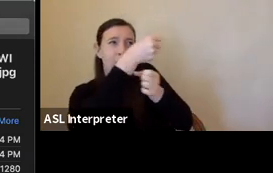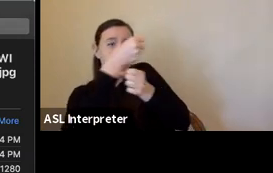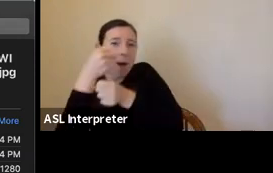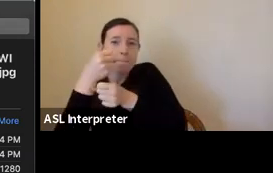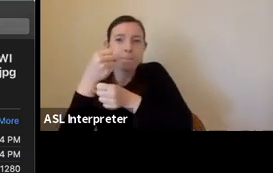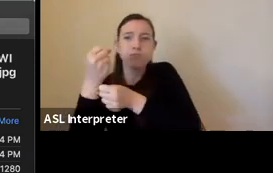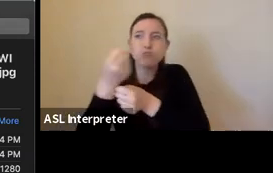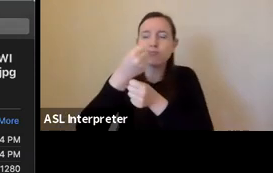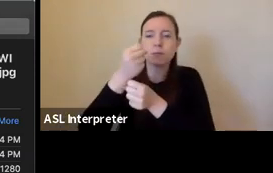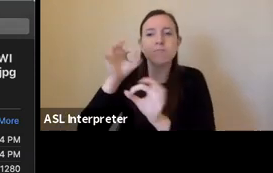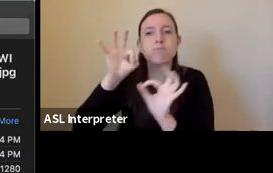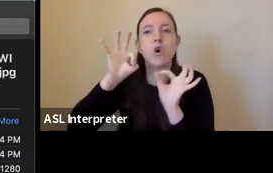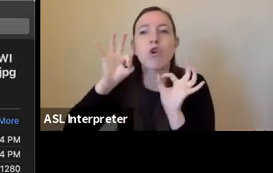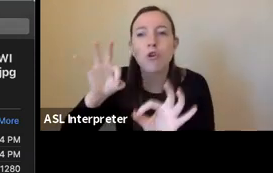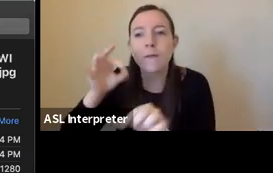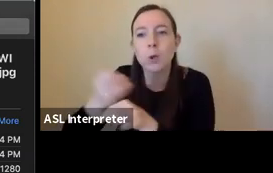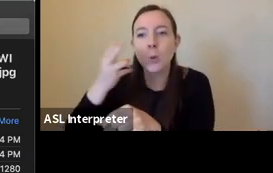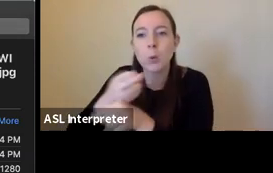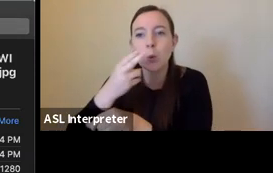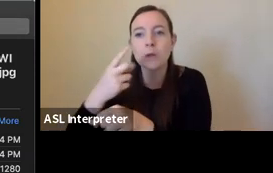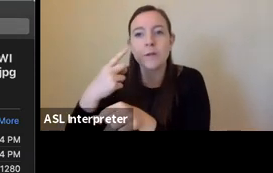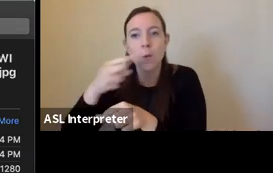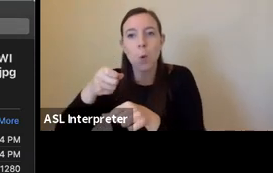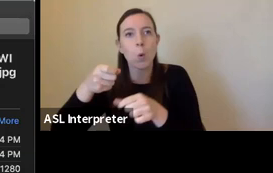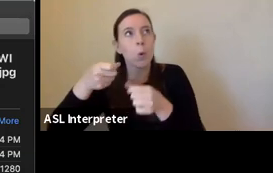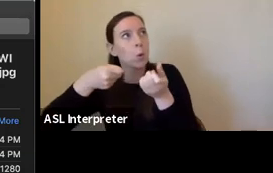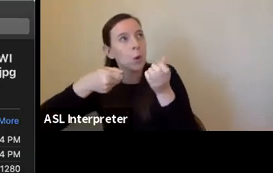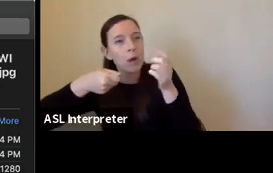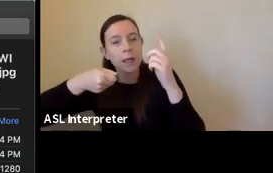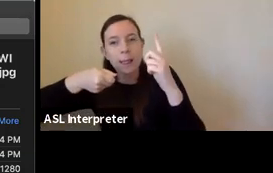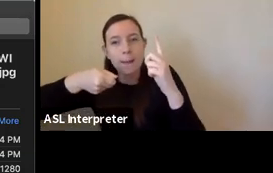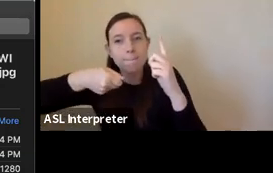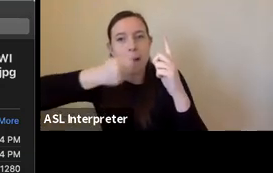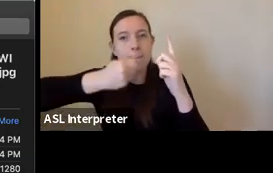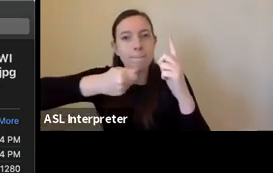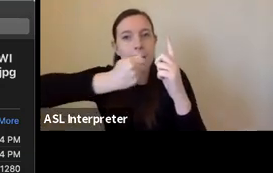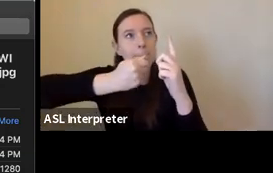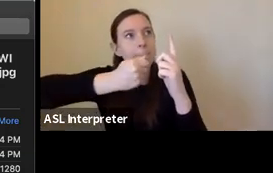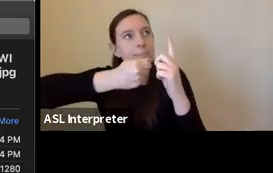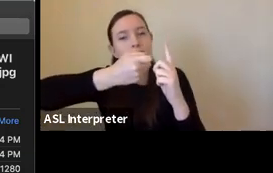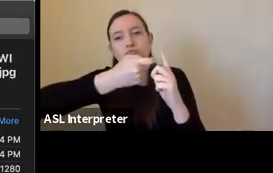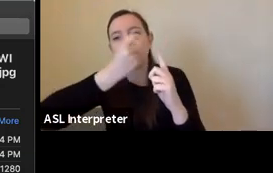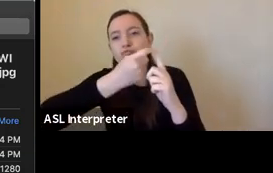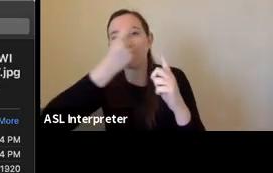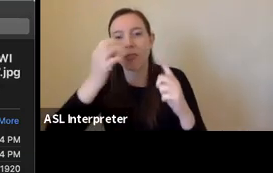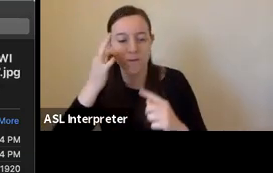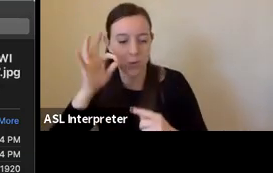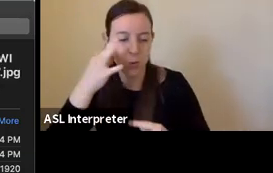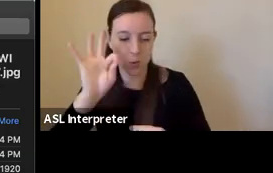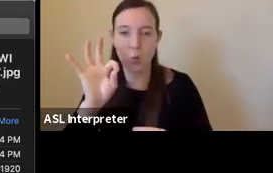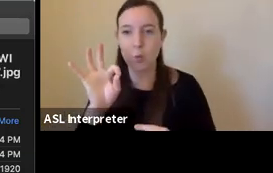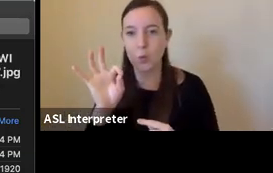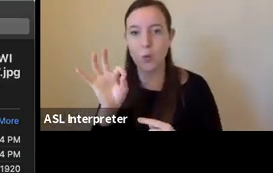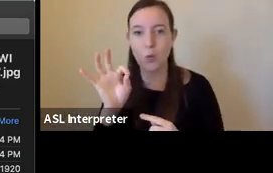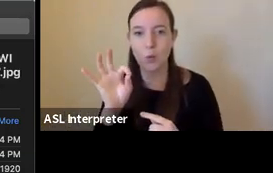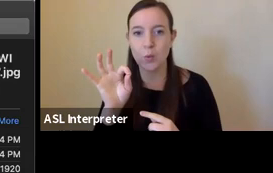for using those together. Sometimes we'll piece 2 of them, sometimes 3 of them together with baling wire, and that's tall